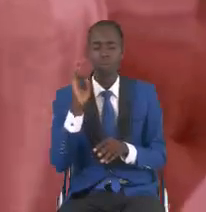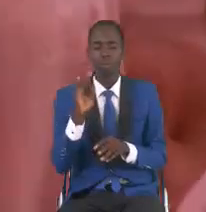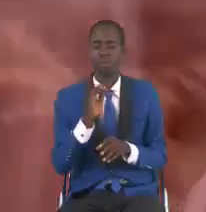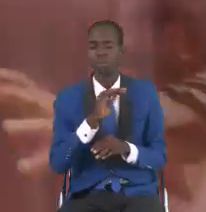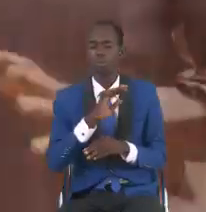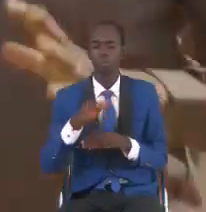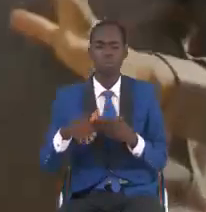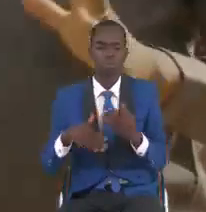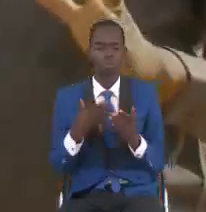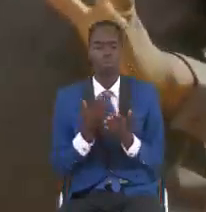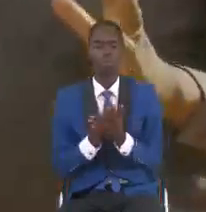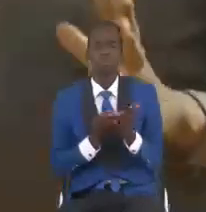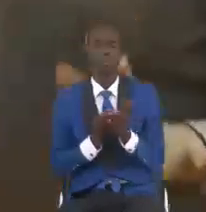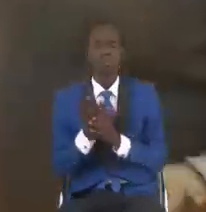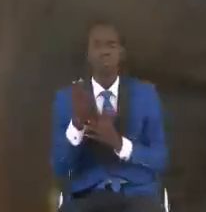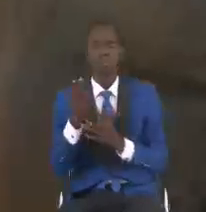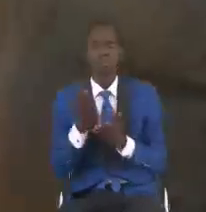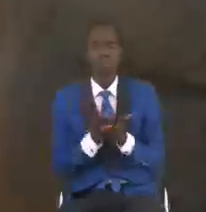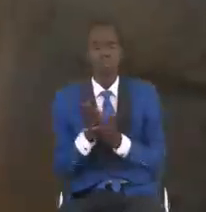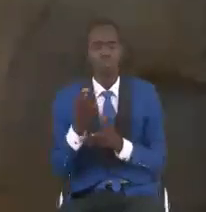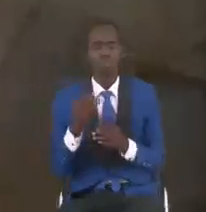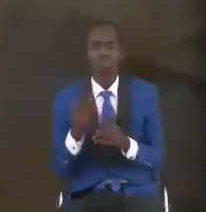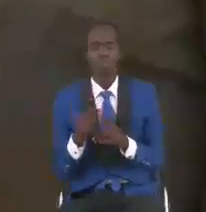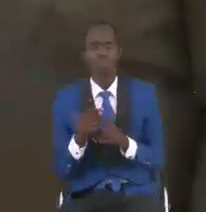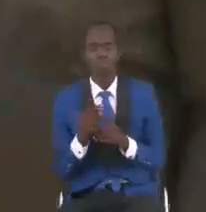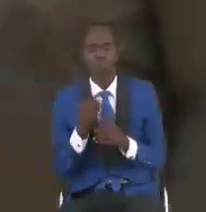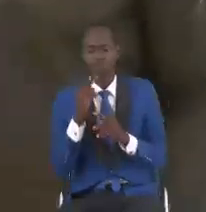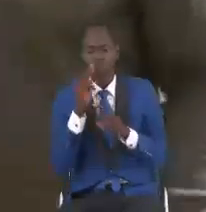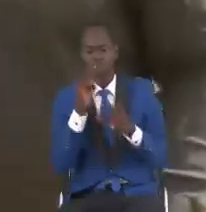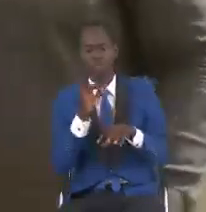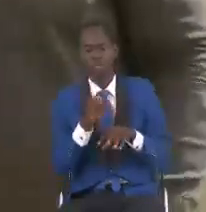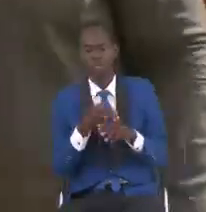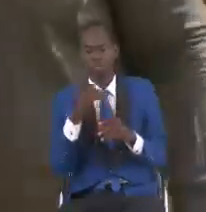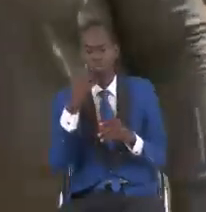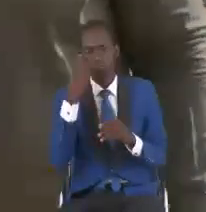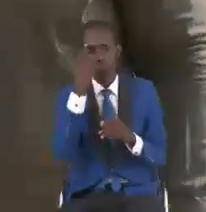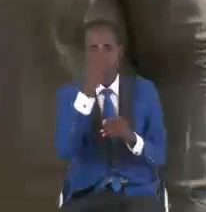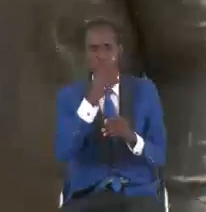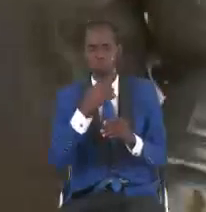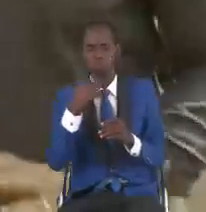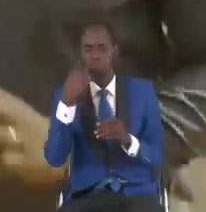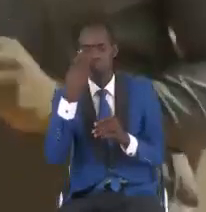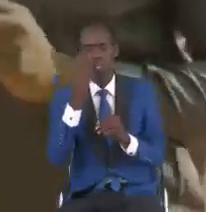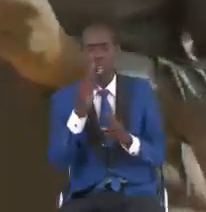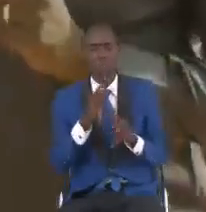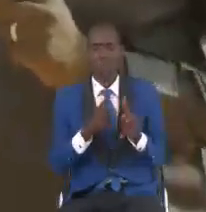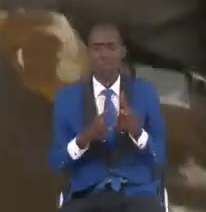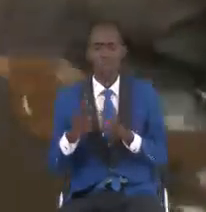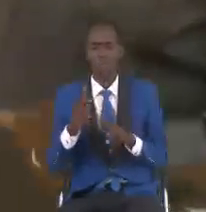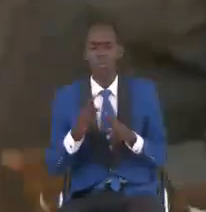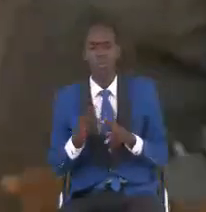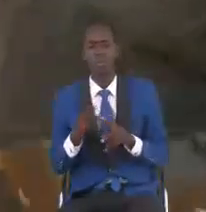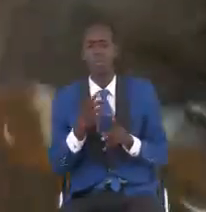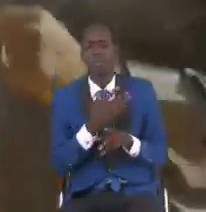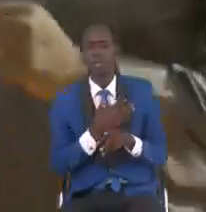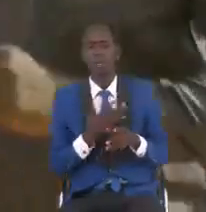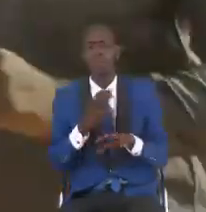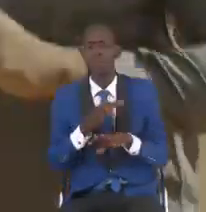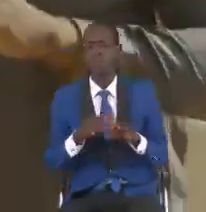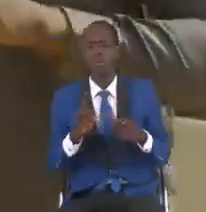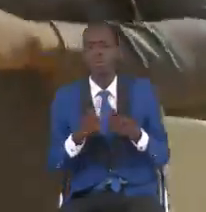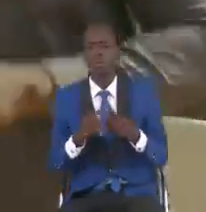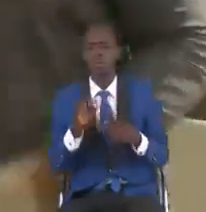word, you are looking at the faces of the people, you wanted to keep them with